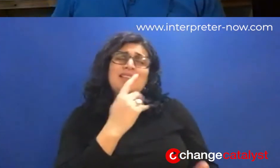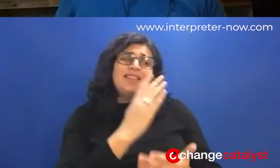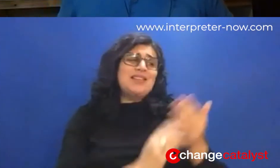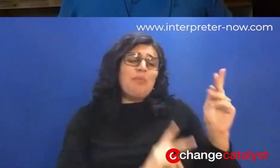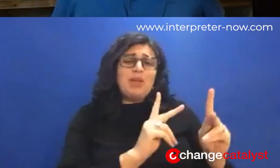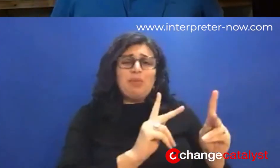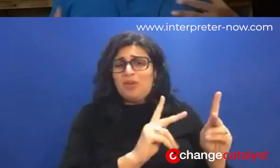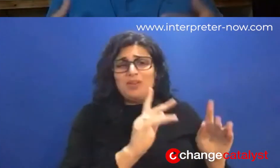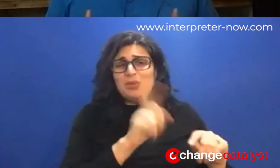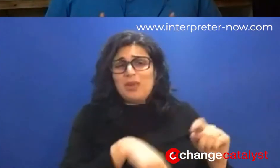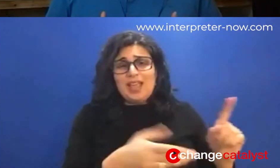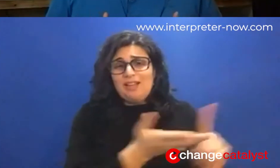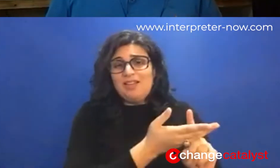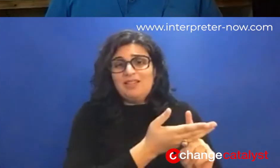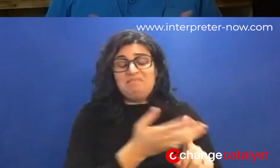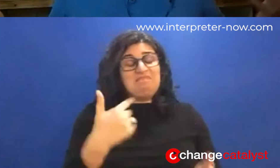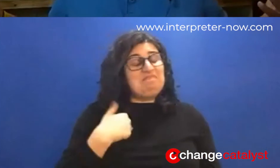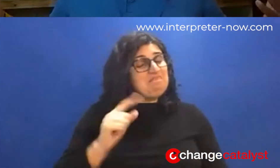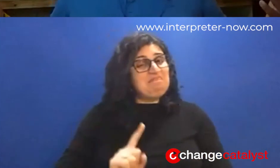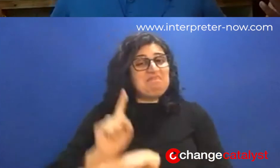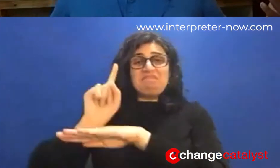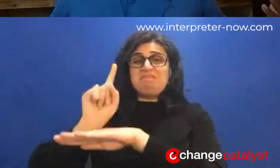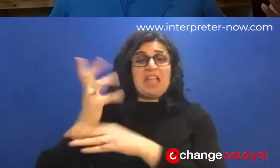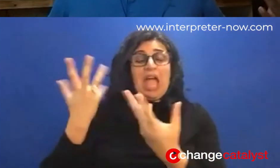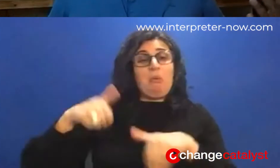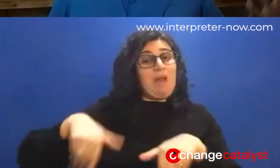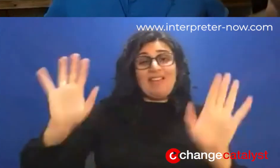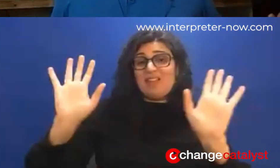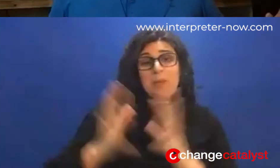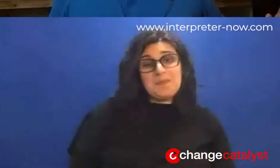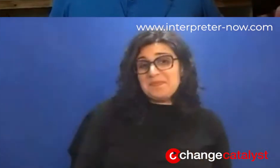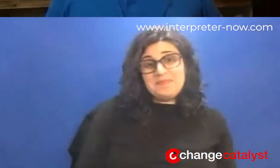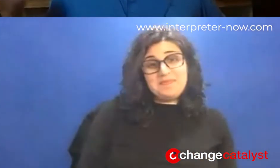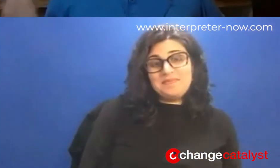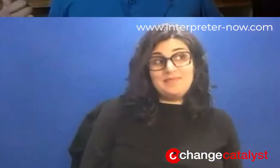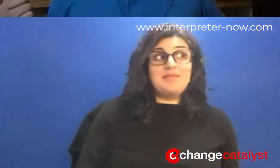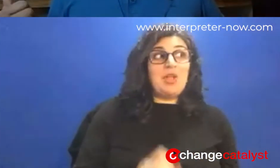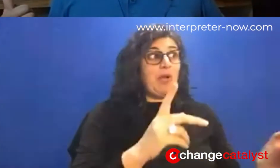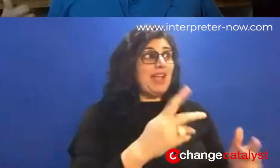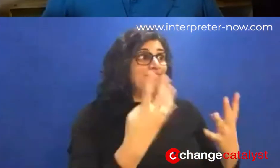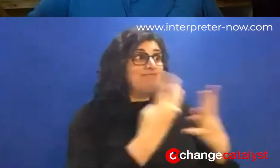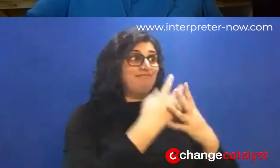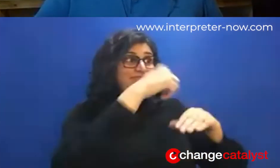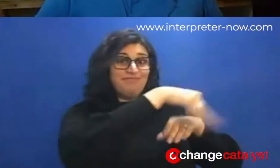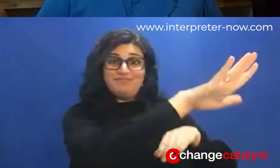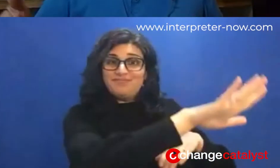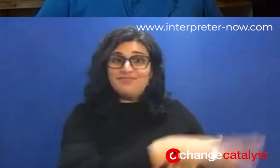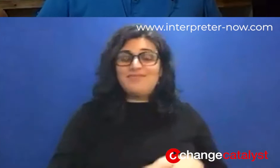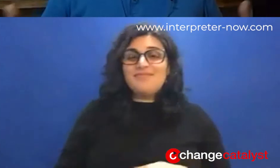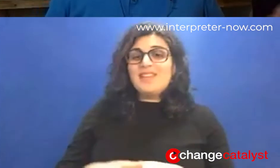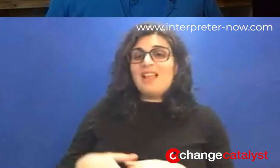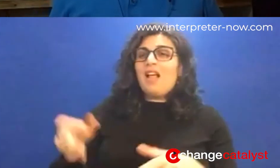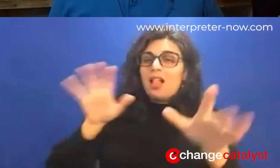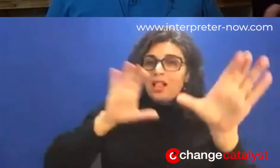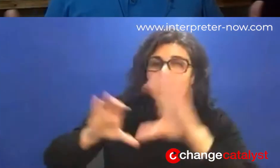look, I got my privilege. I don't want to give it up. Right. It's like, all right, you're off the boat. I'm going to find the guy who's willing